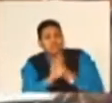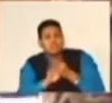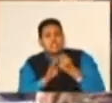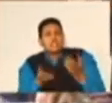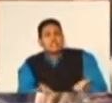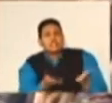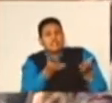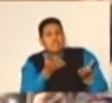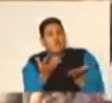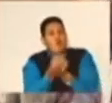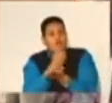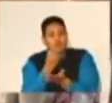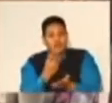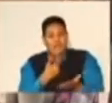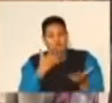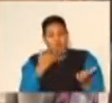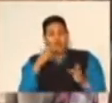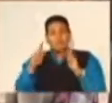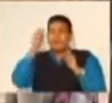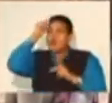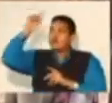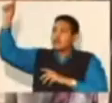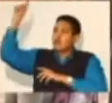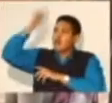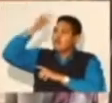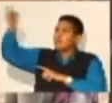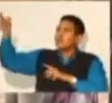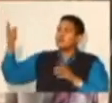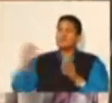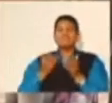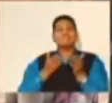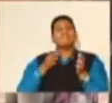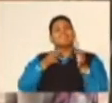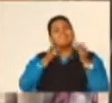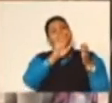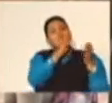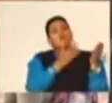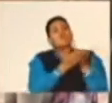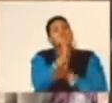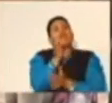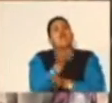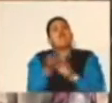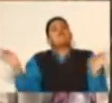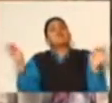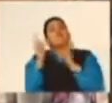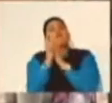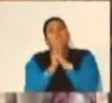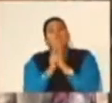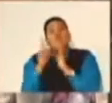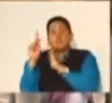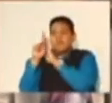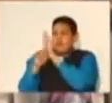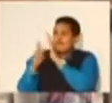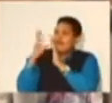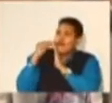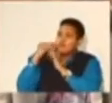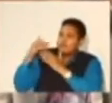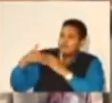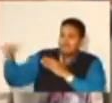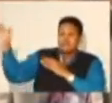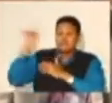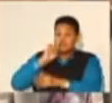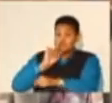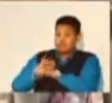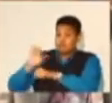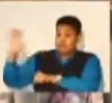of the state is to define their rights and freedoms in law, their entitlements in policy, to ensure their ability to